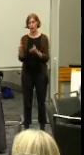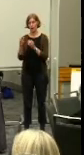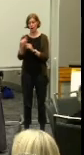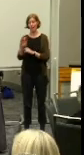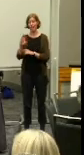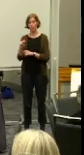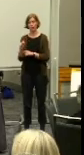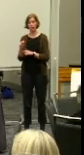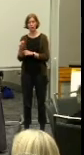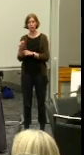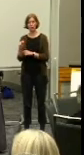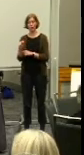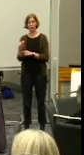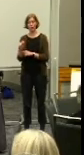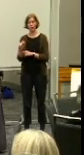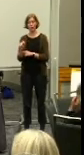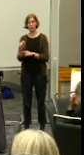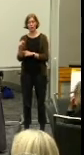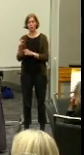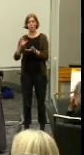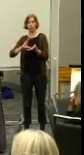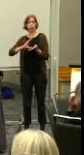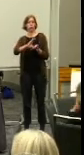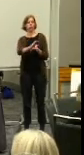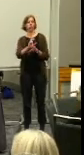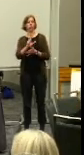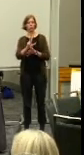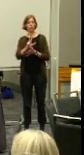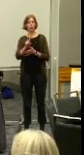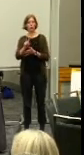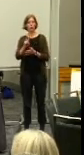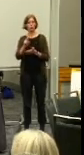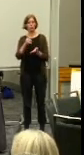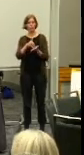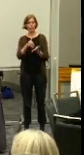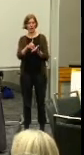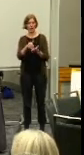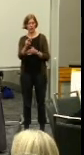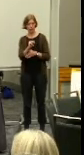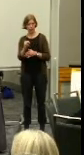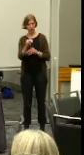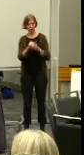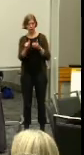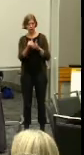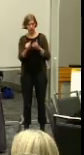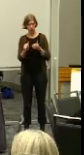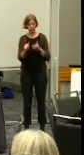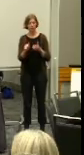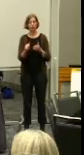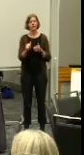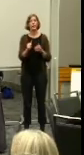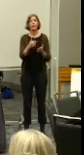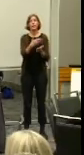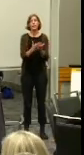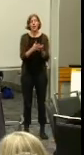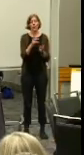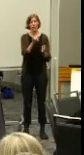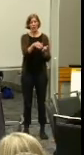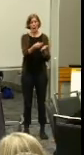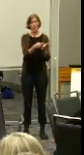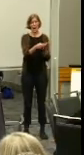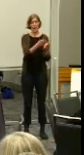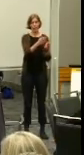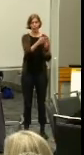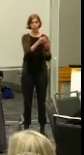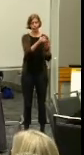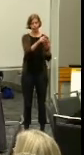They allocated $25 million of that to the corridor, really with the intent of really having a good positive development impact along